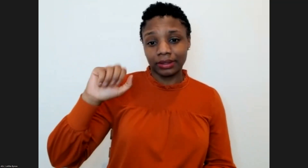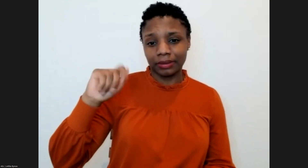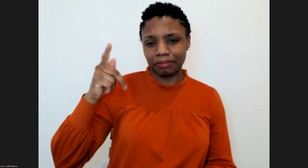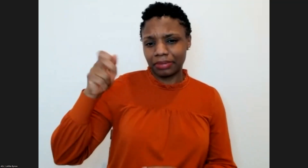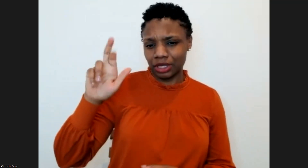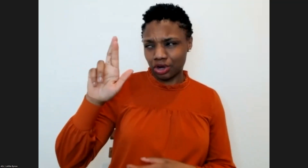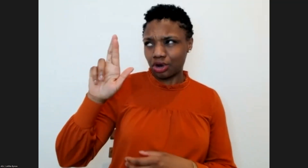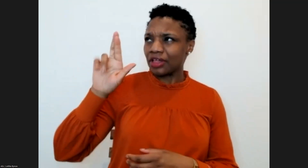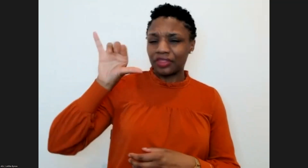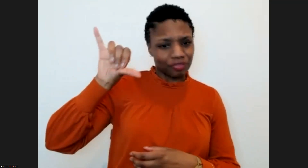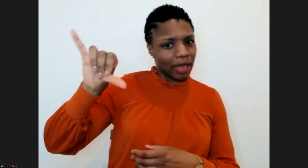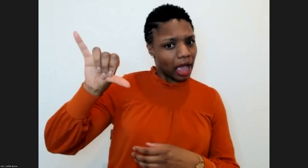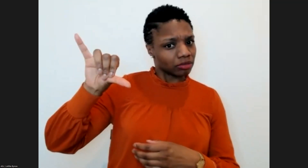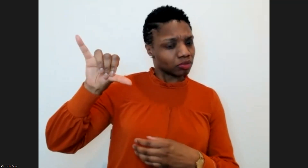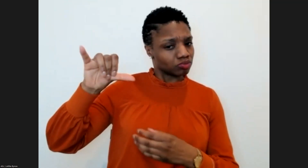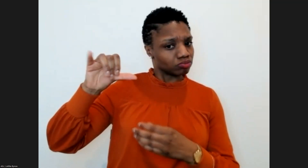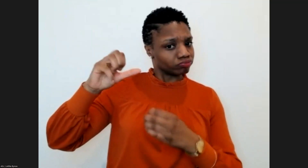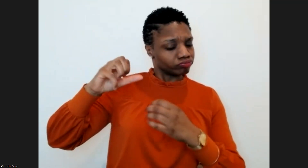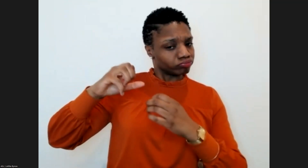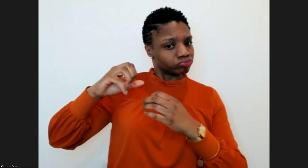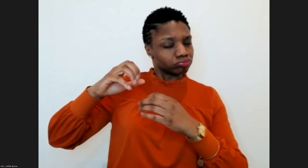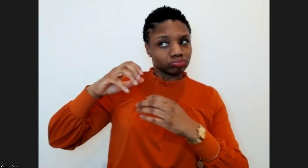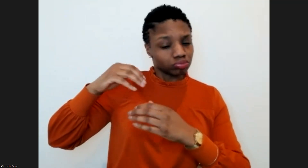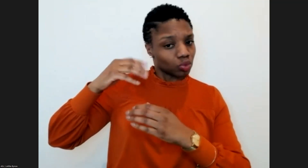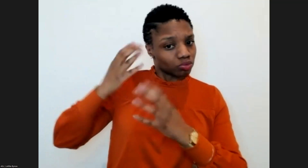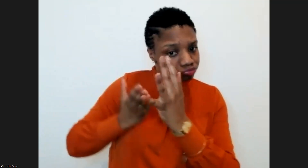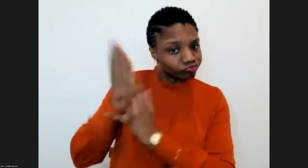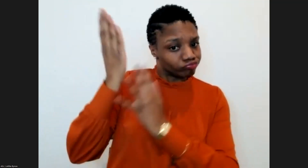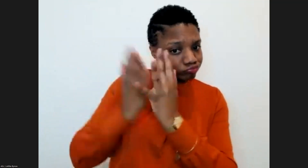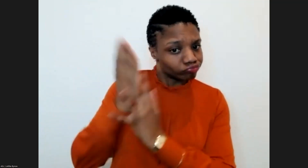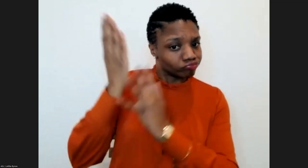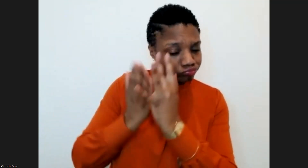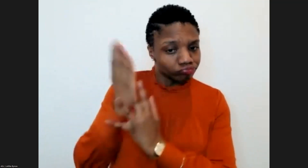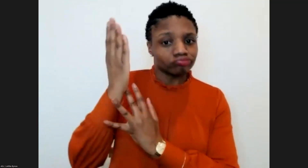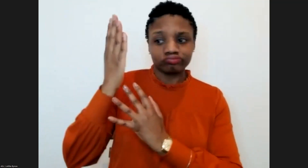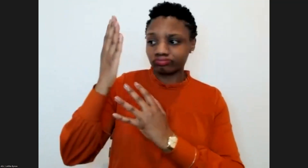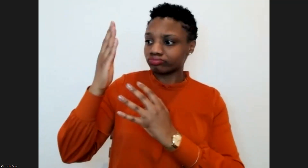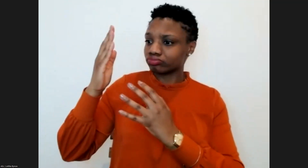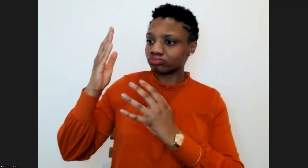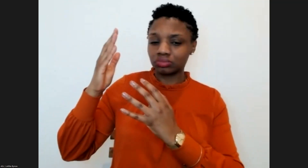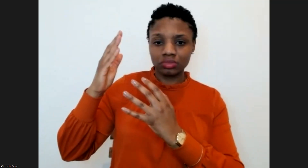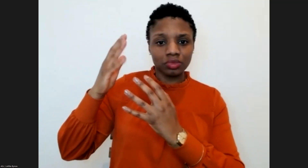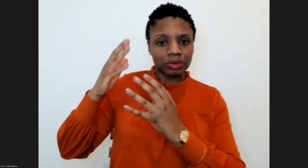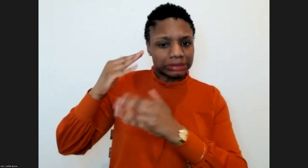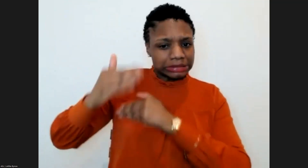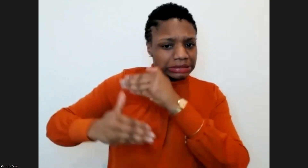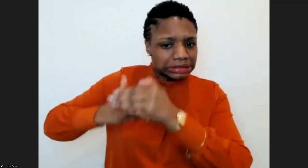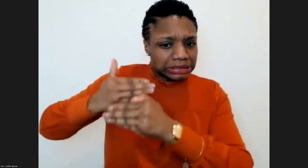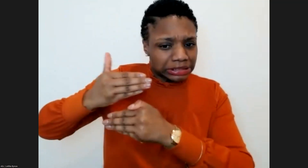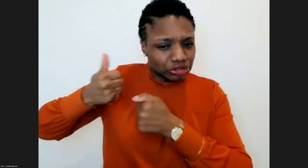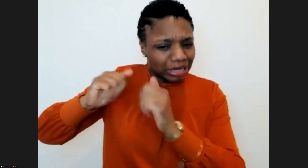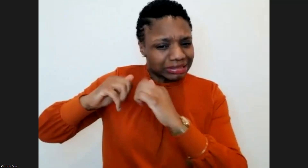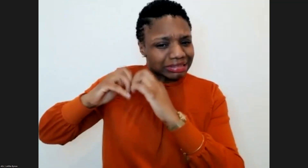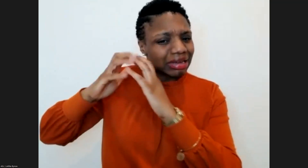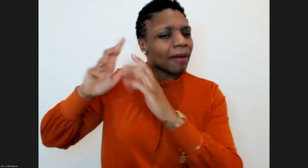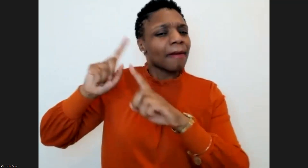several years and had gone through or been passed over in terms of